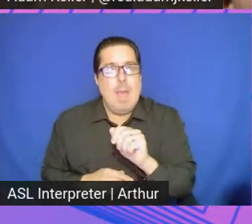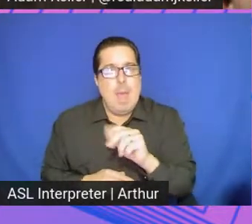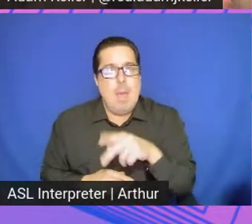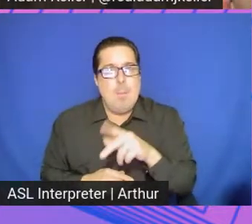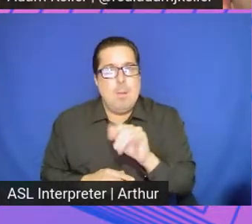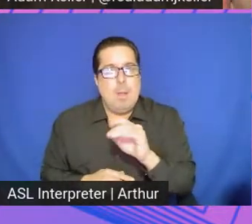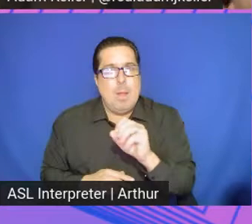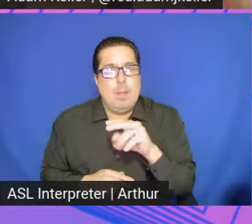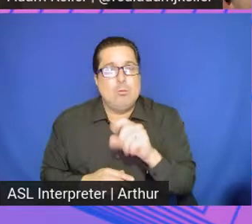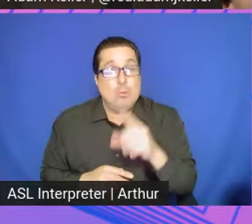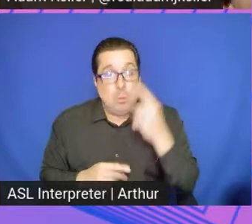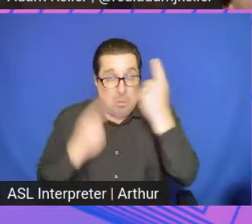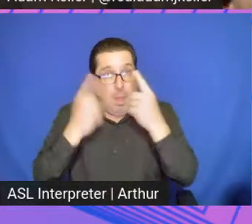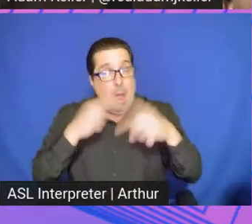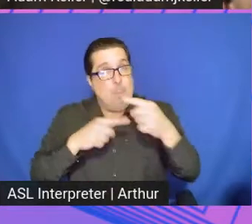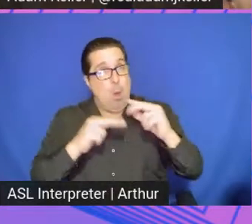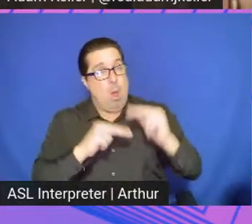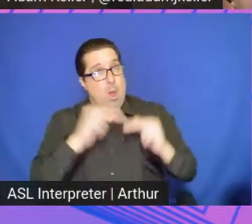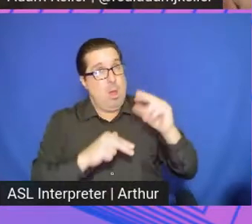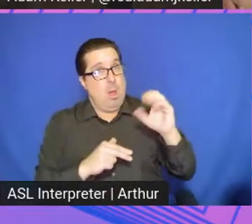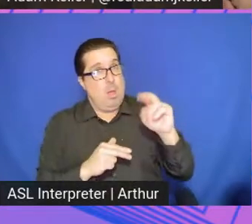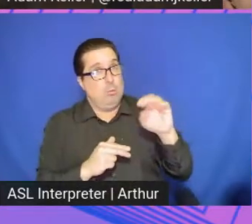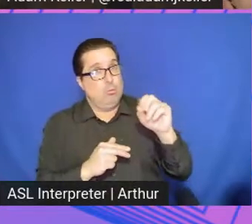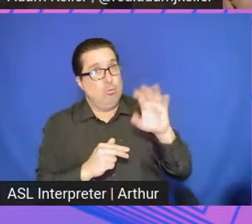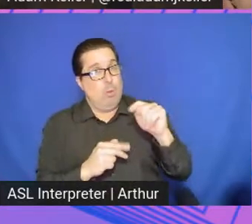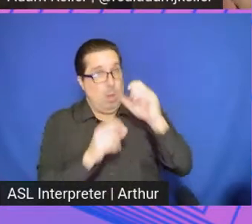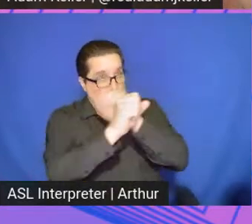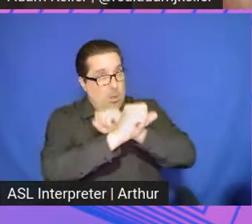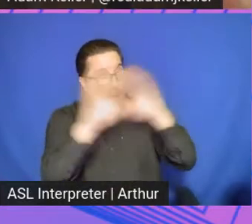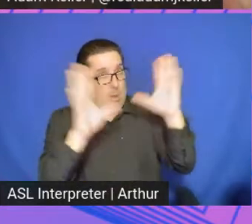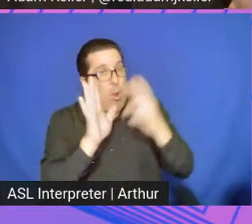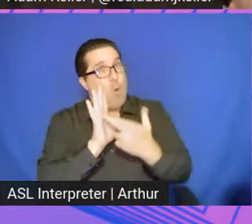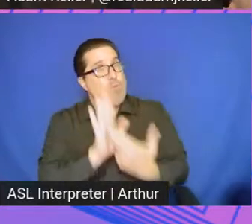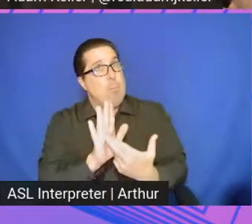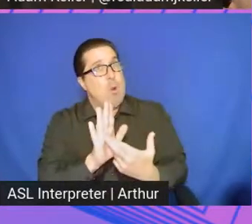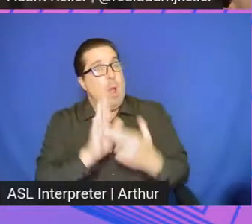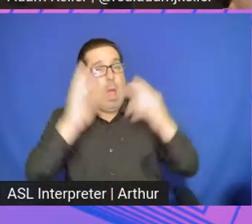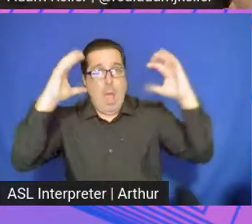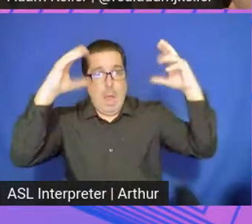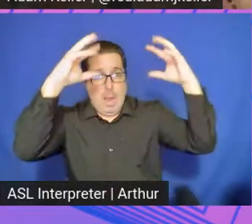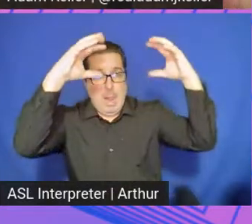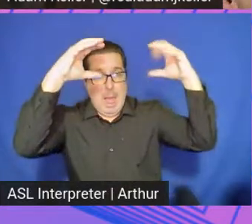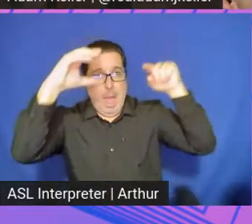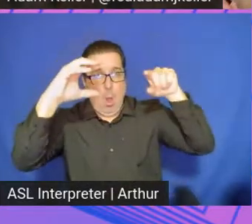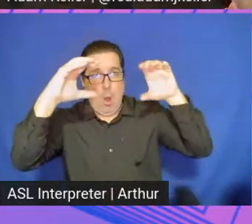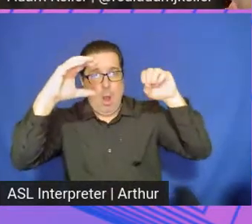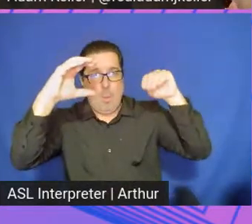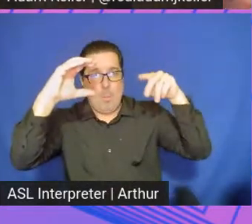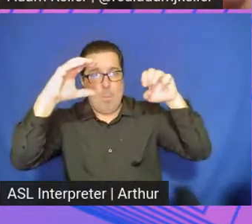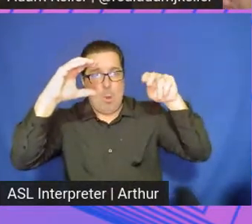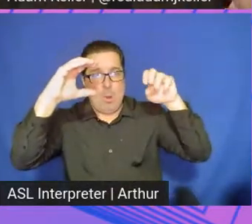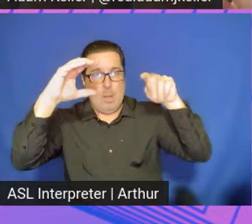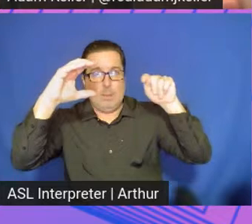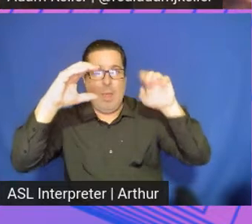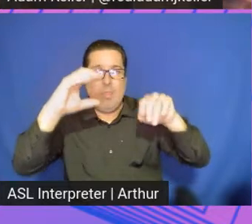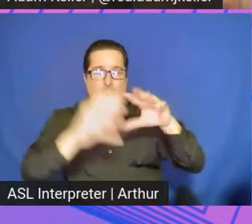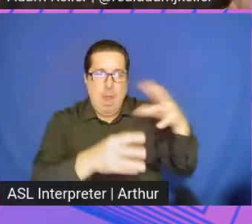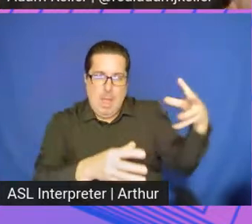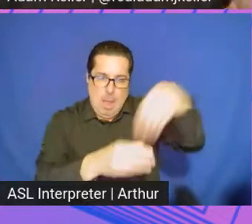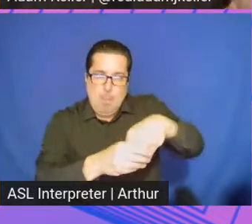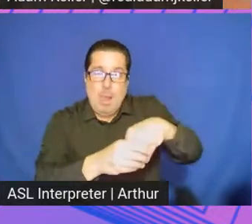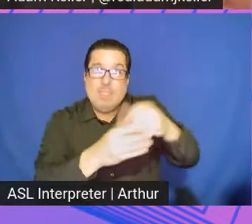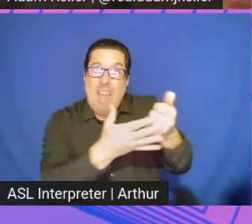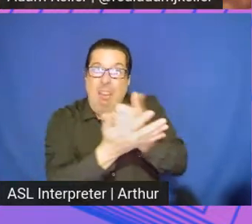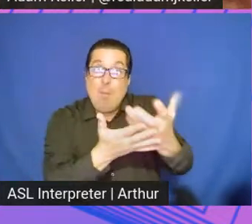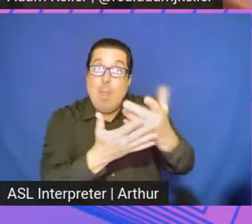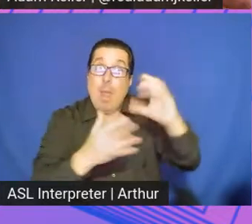construct, think of it as a representation of a cloud component that encapsulates everything that CloudFormation